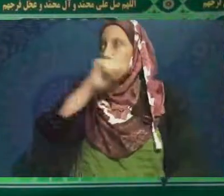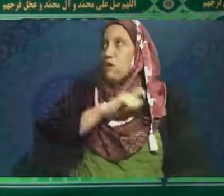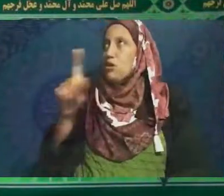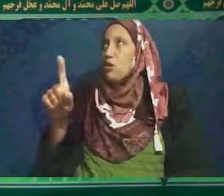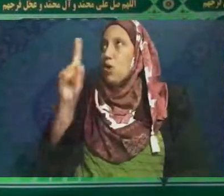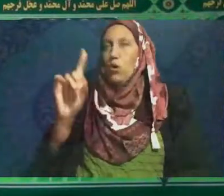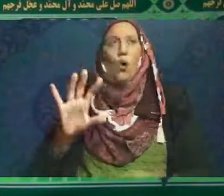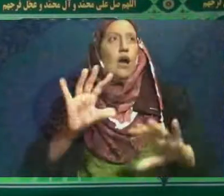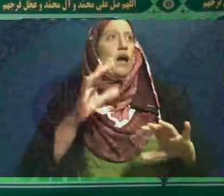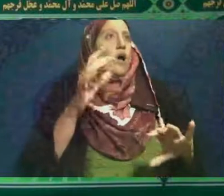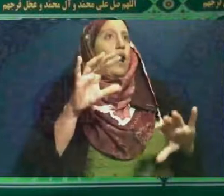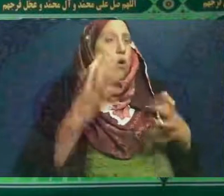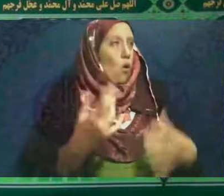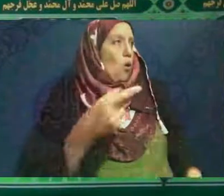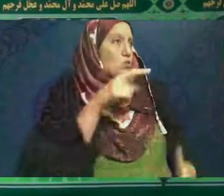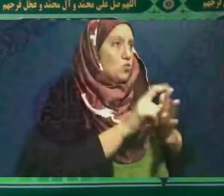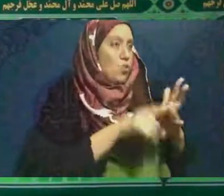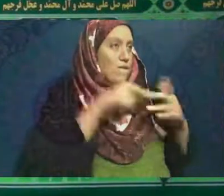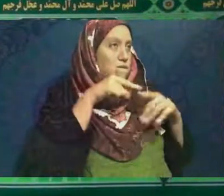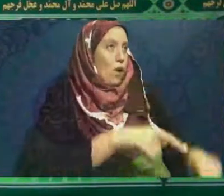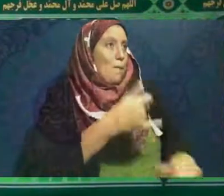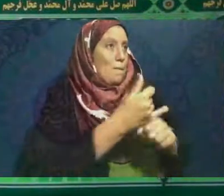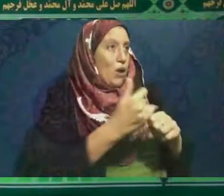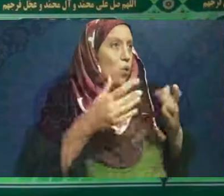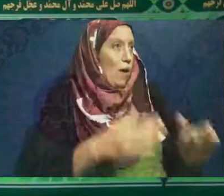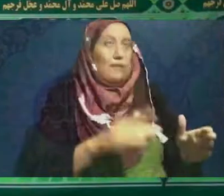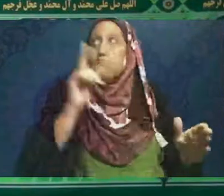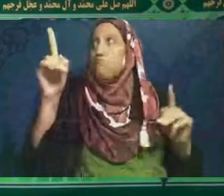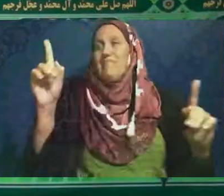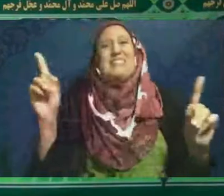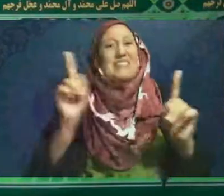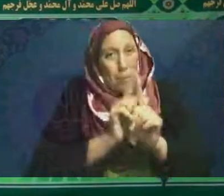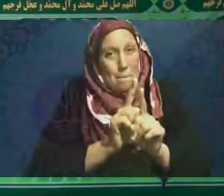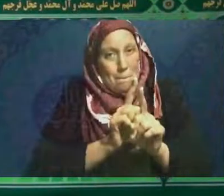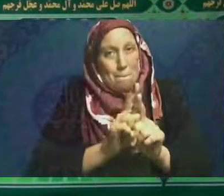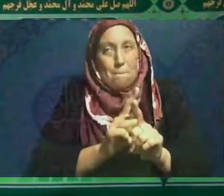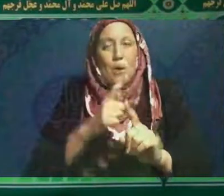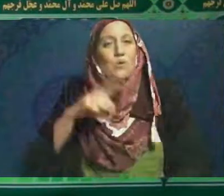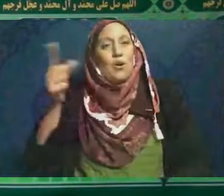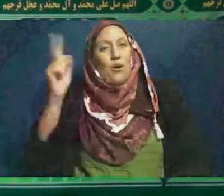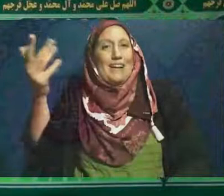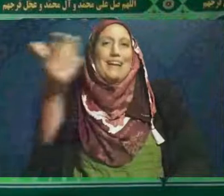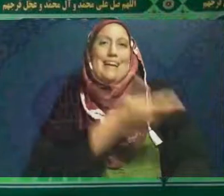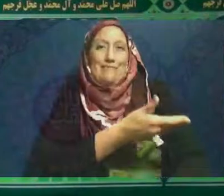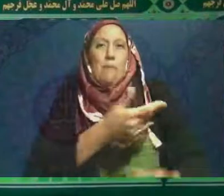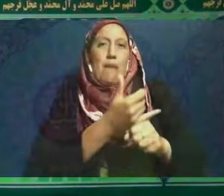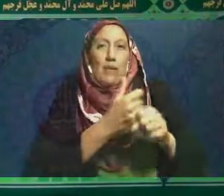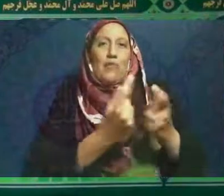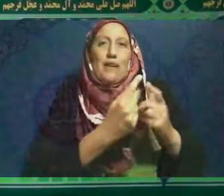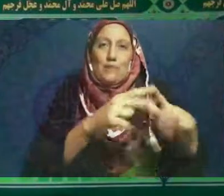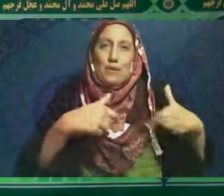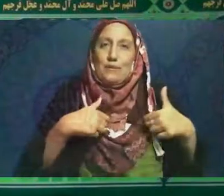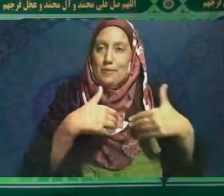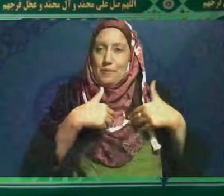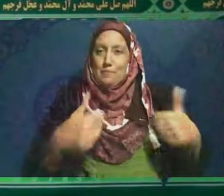same concept. Then last week we spoke about resorting to the Almighty God through legitimate means He has